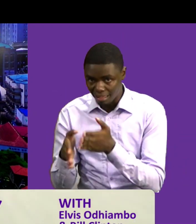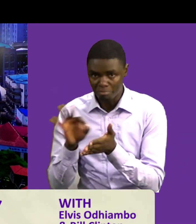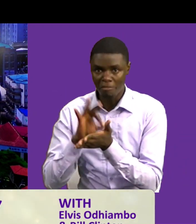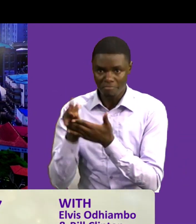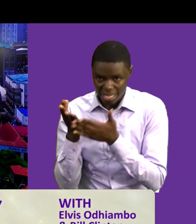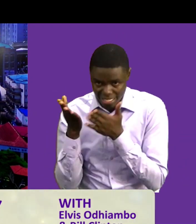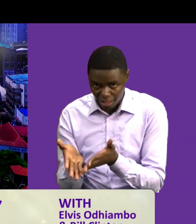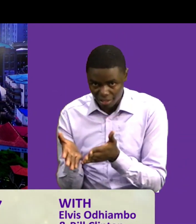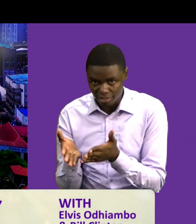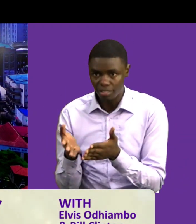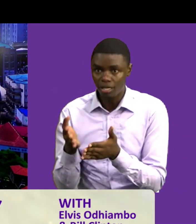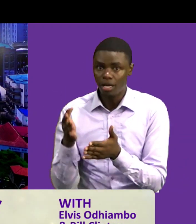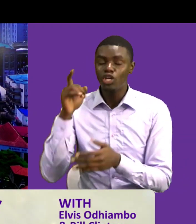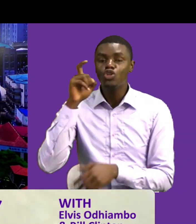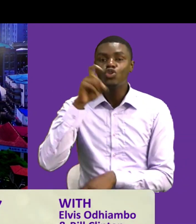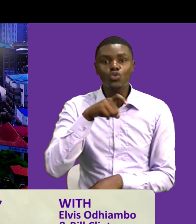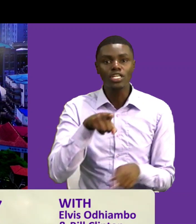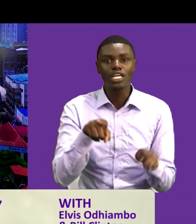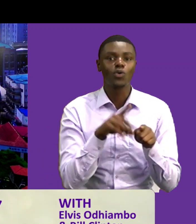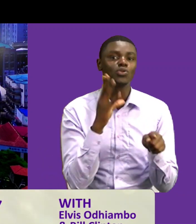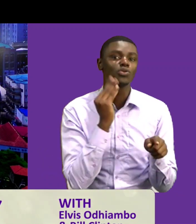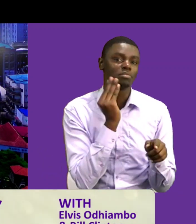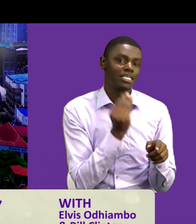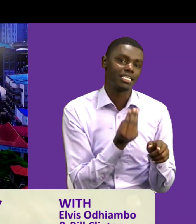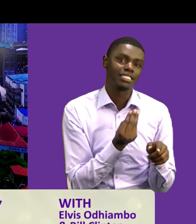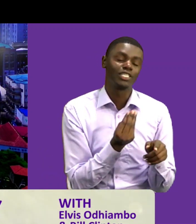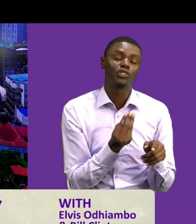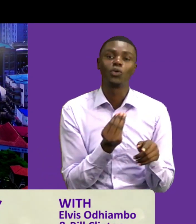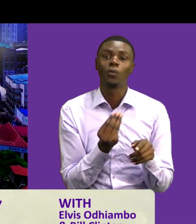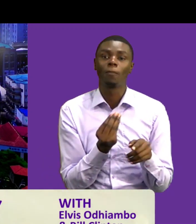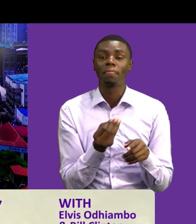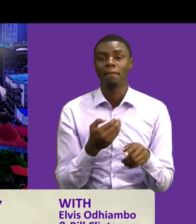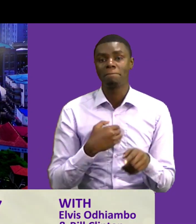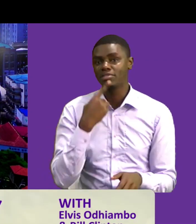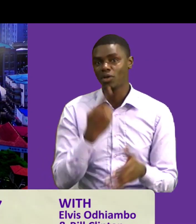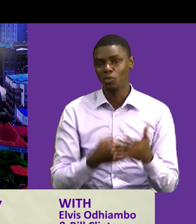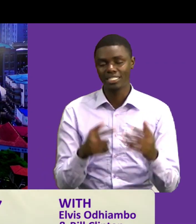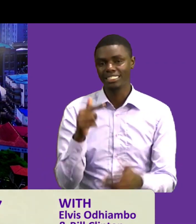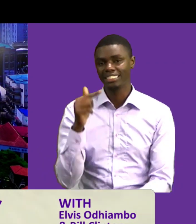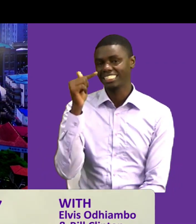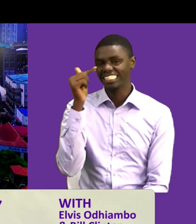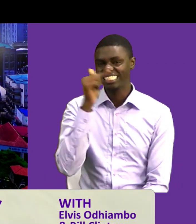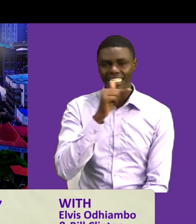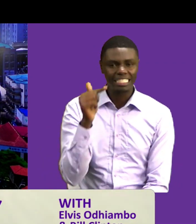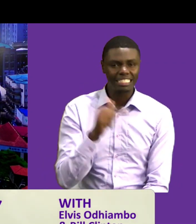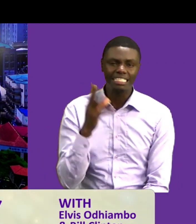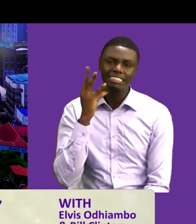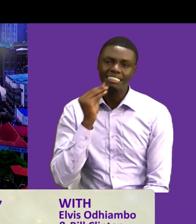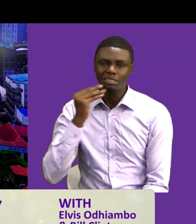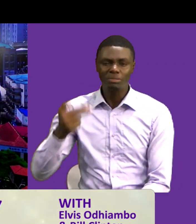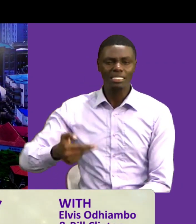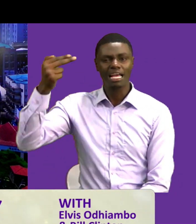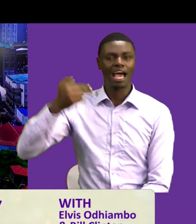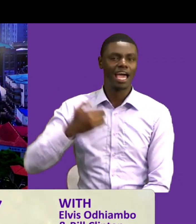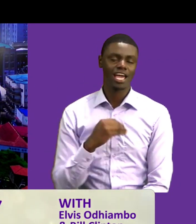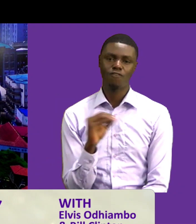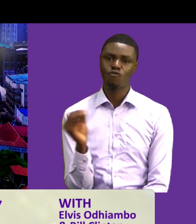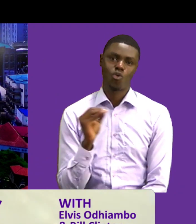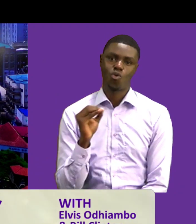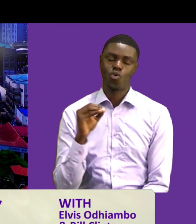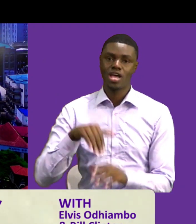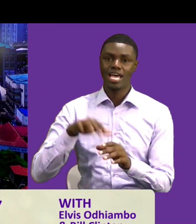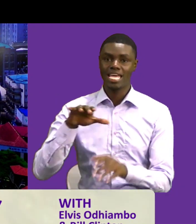fans, you need also experience. So I may say Tanzania is not well experienced when it comes to